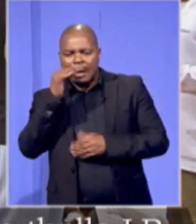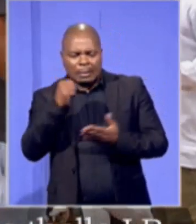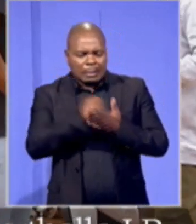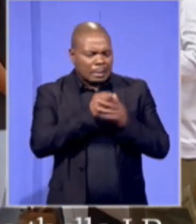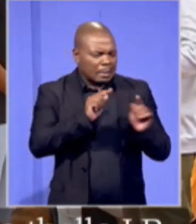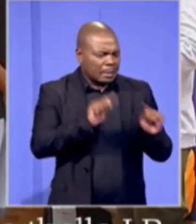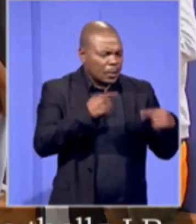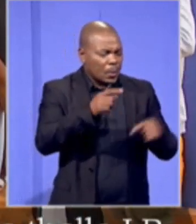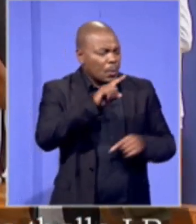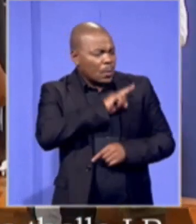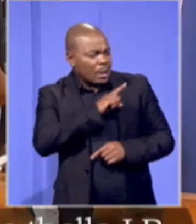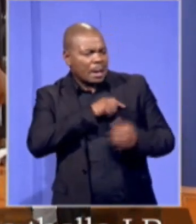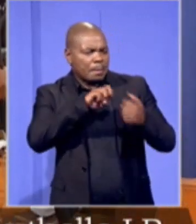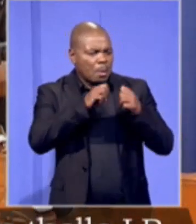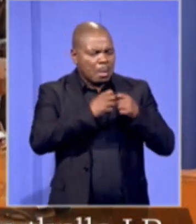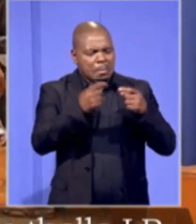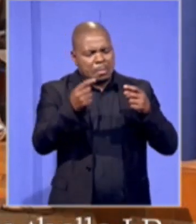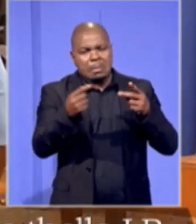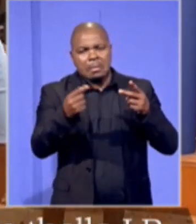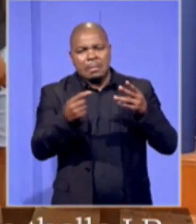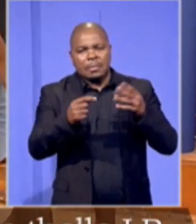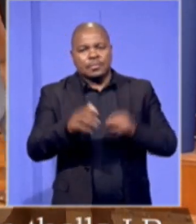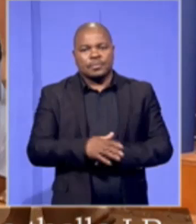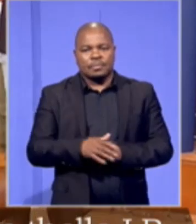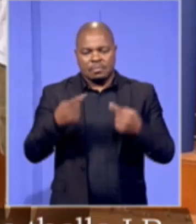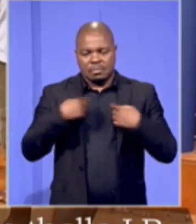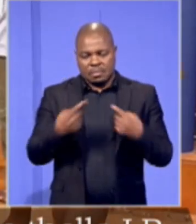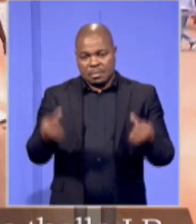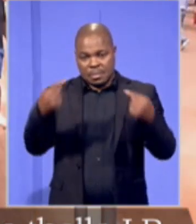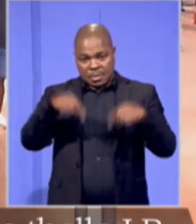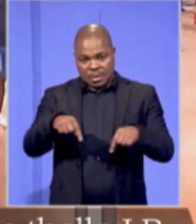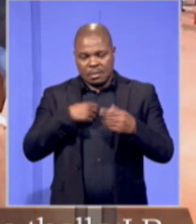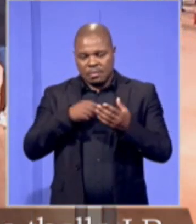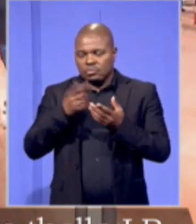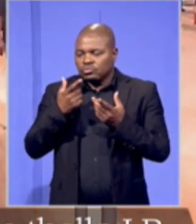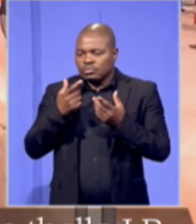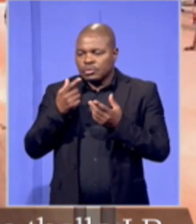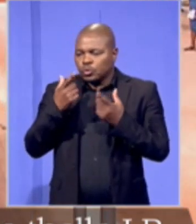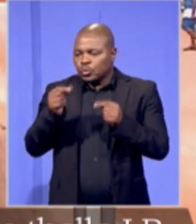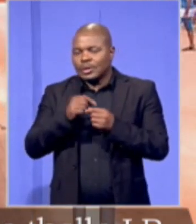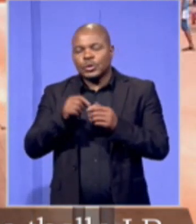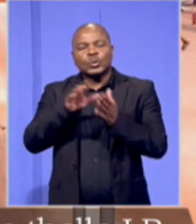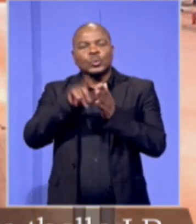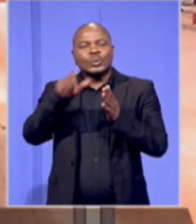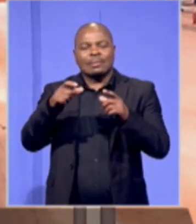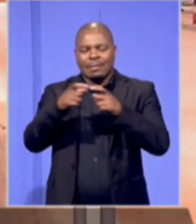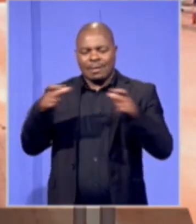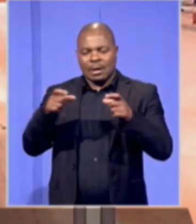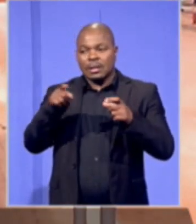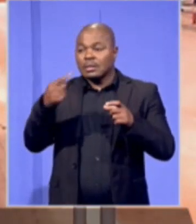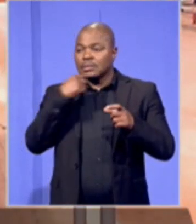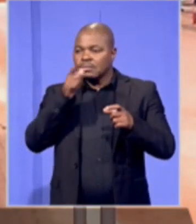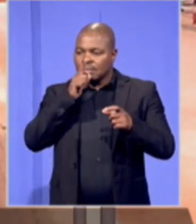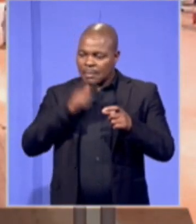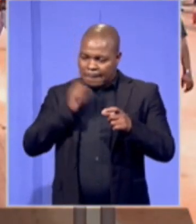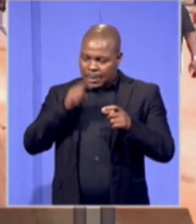ntlha ya mathata a le mmalwa. I came here to do a student card. They said we must wait for the system